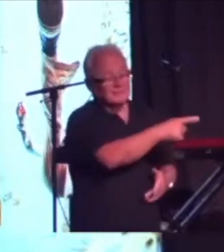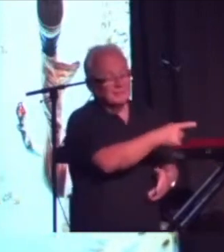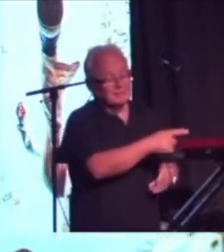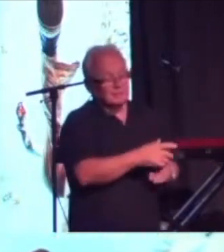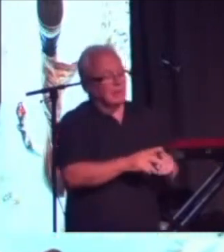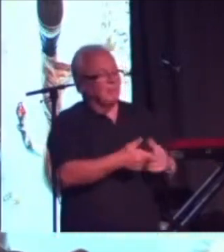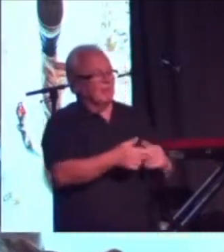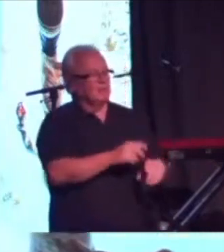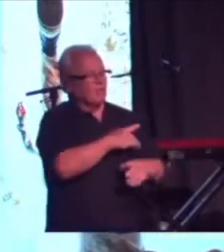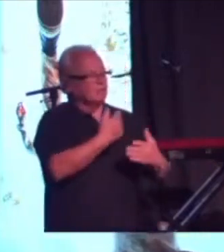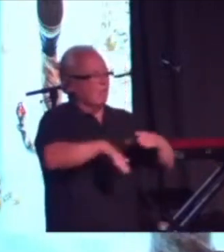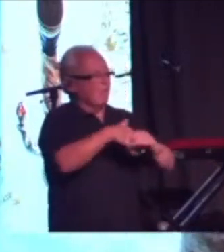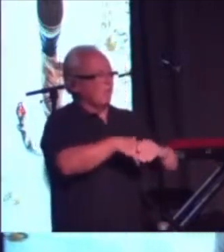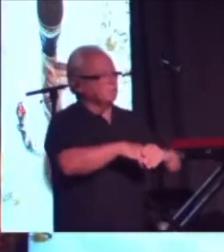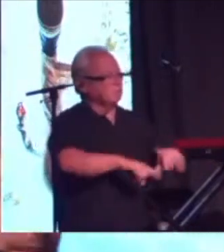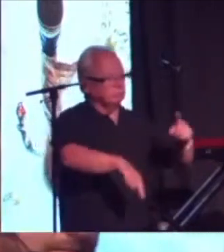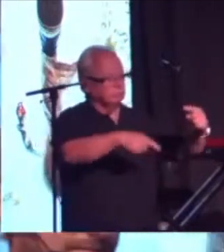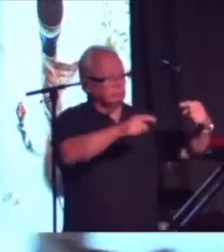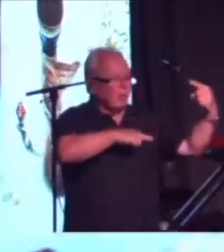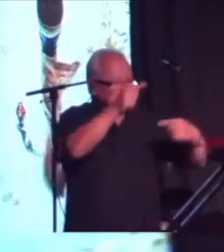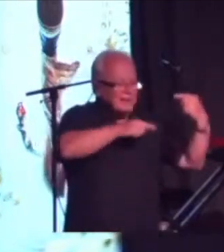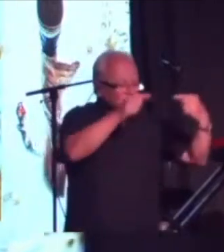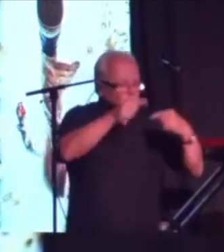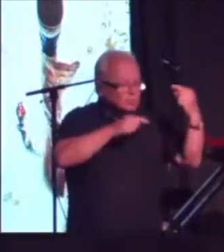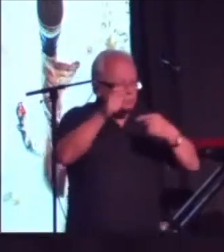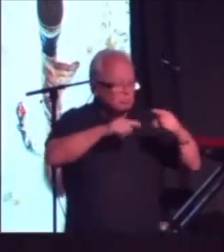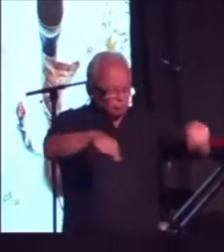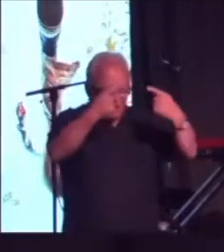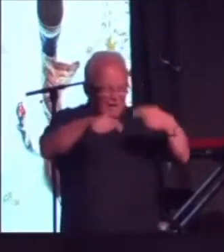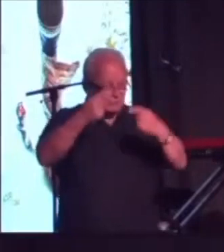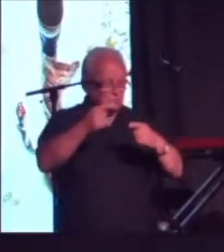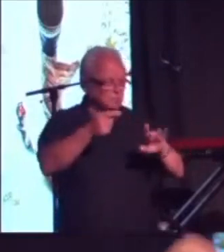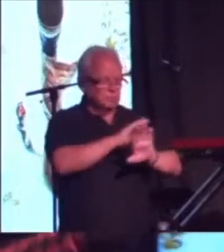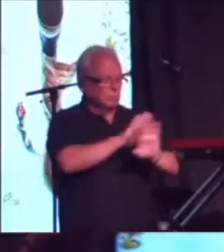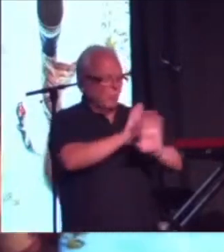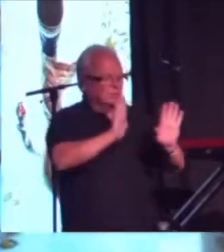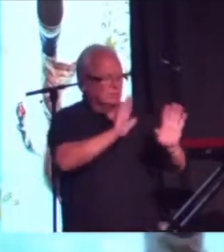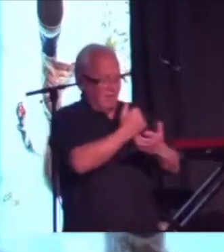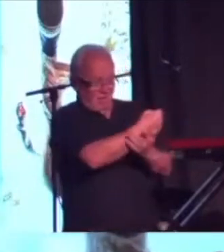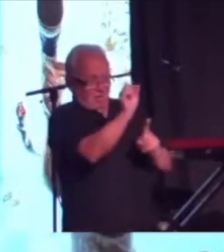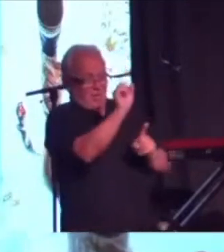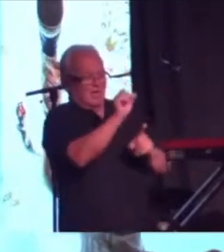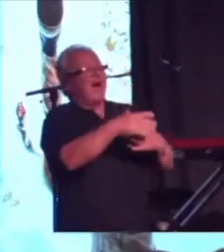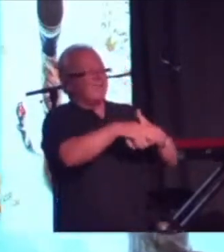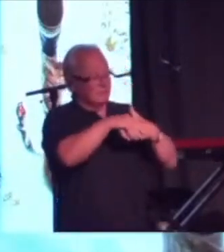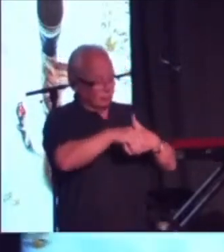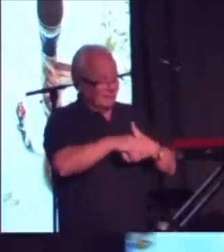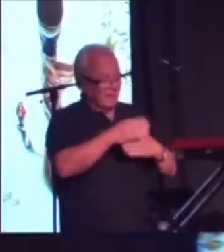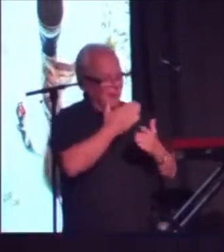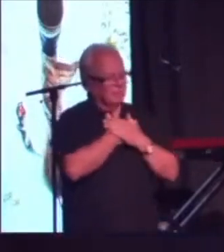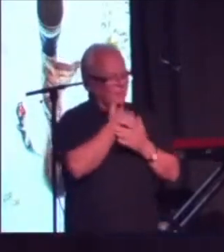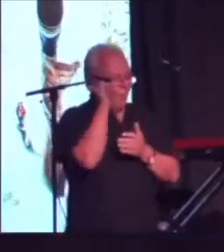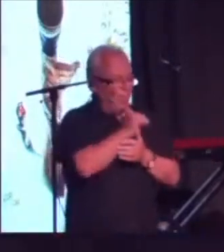resists competition and resists rivalry. That's why Solomon says, a friend loves at all times and a brother's